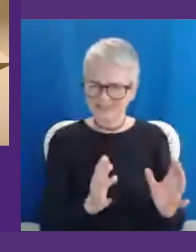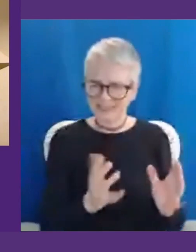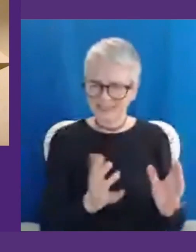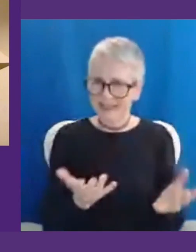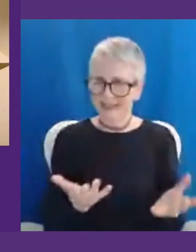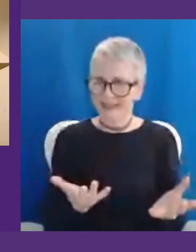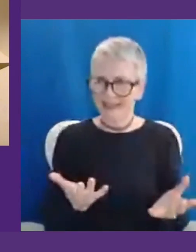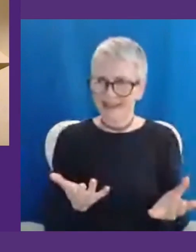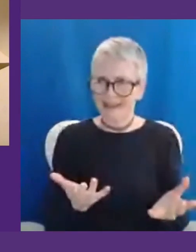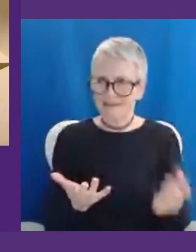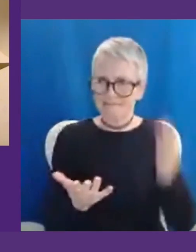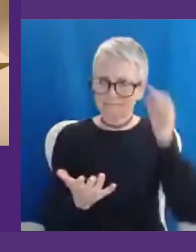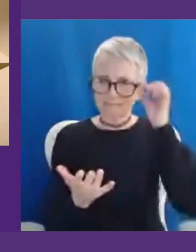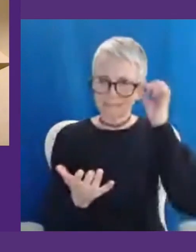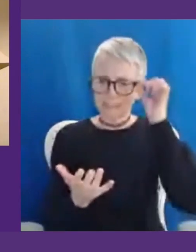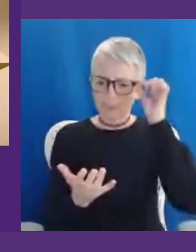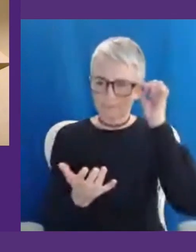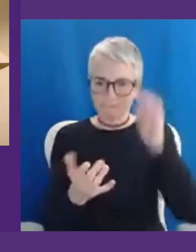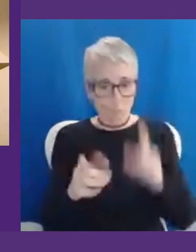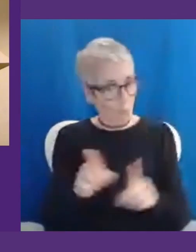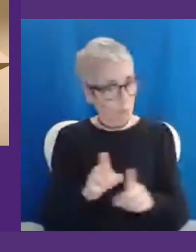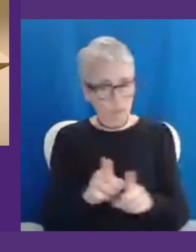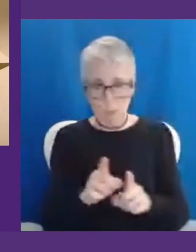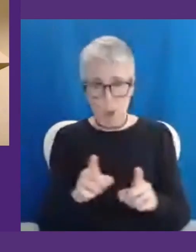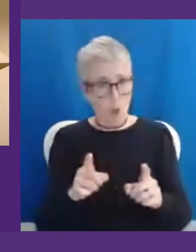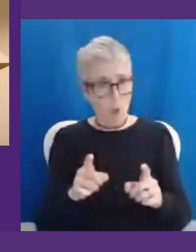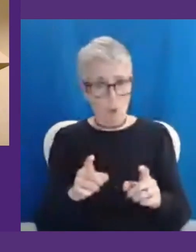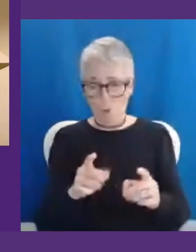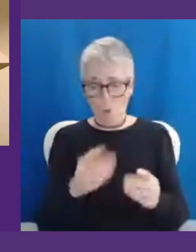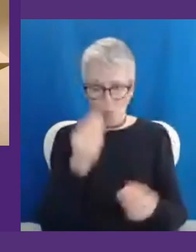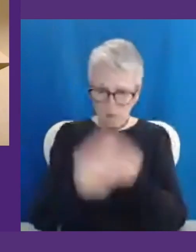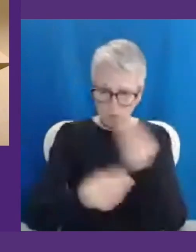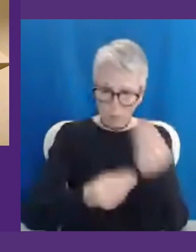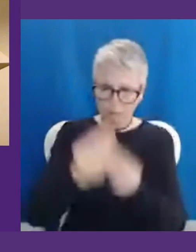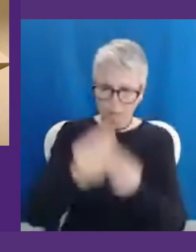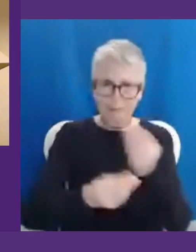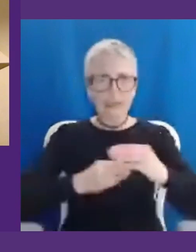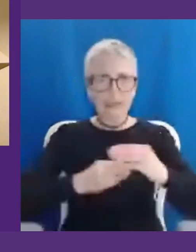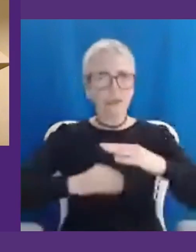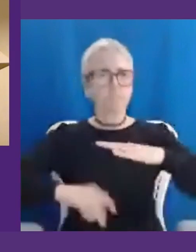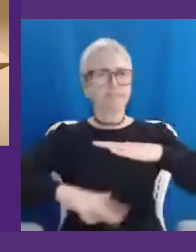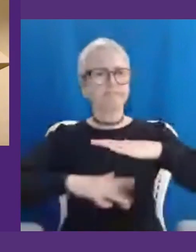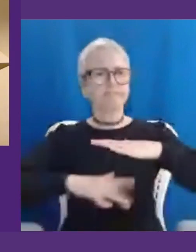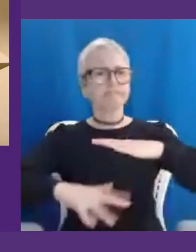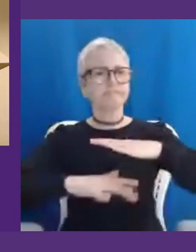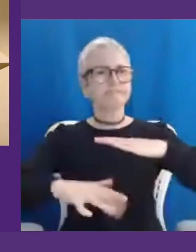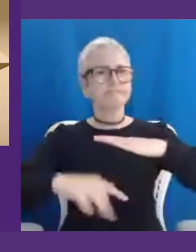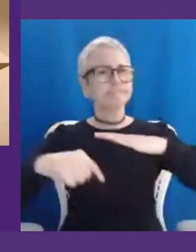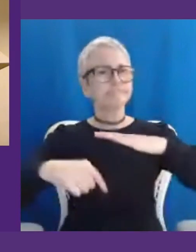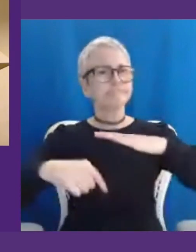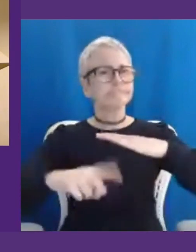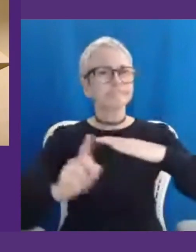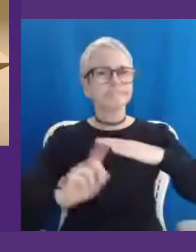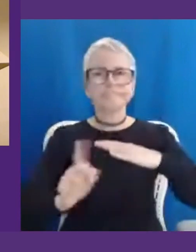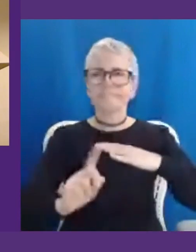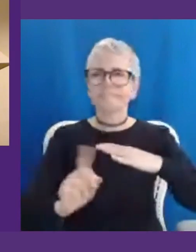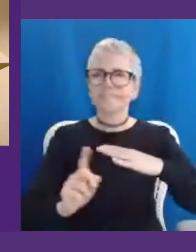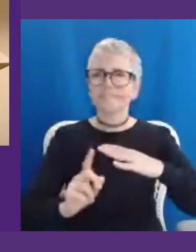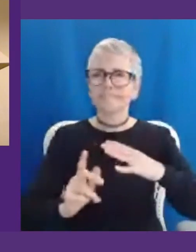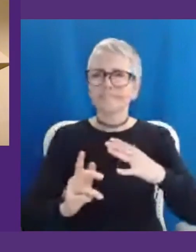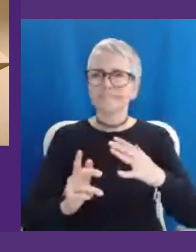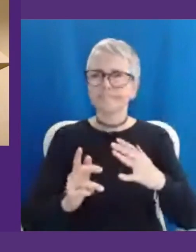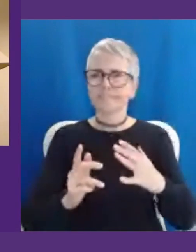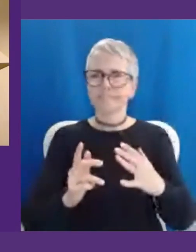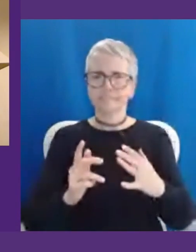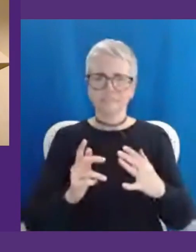through these tales that disabled people crave to be normal. And